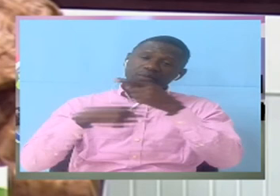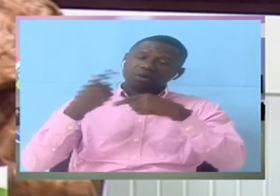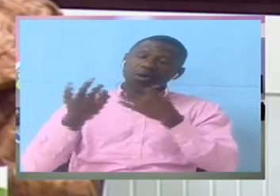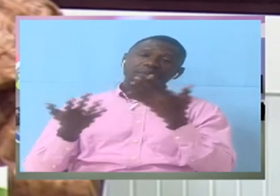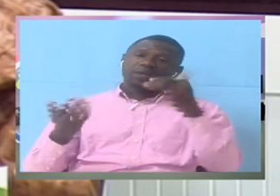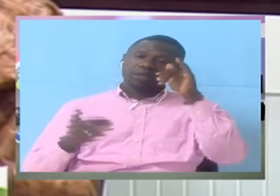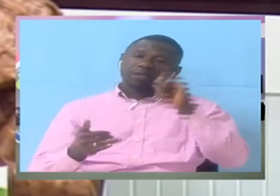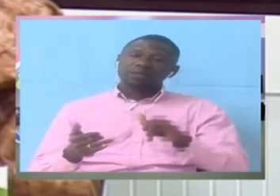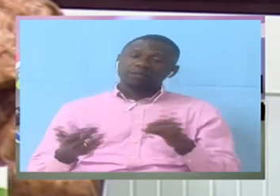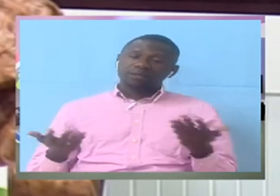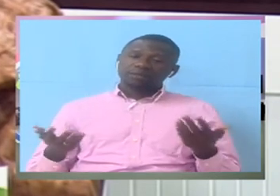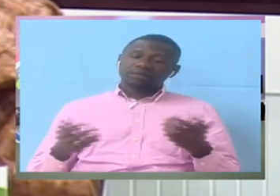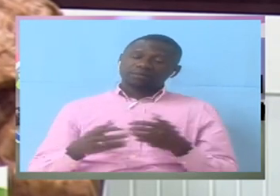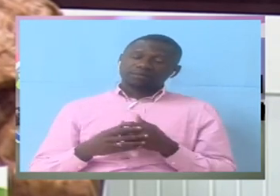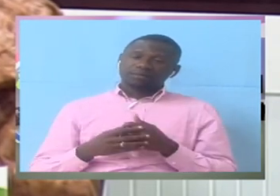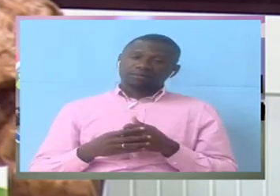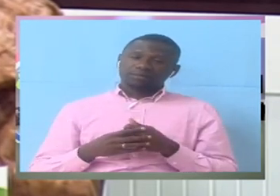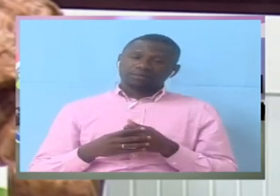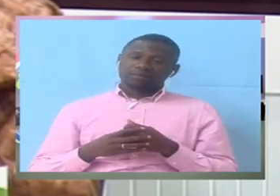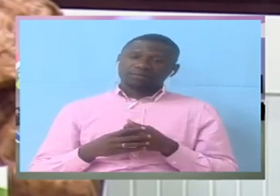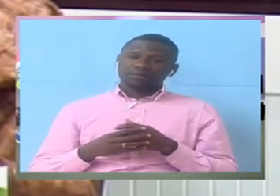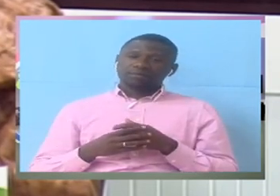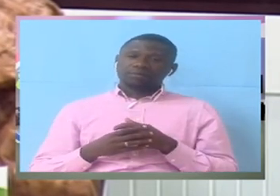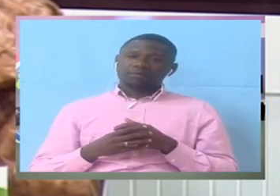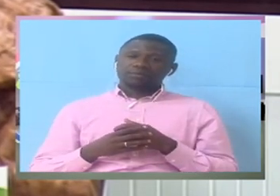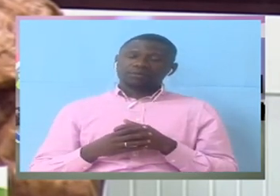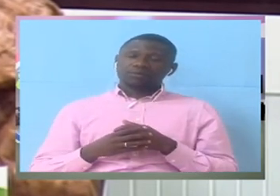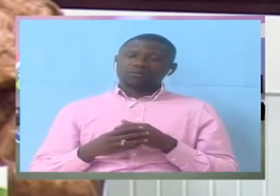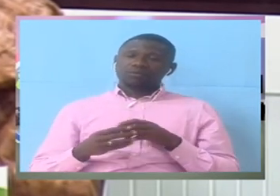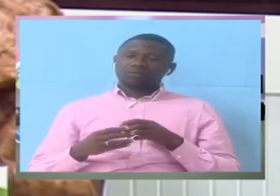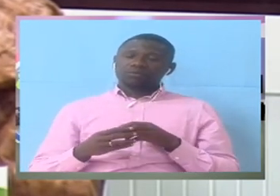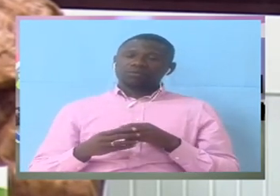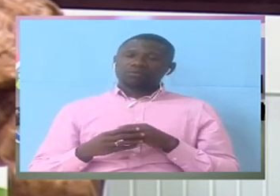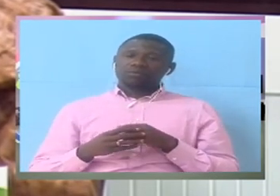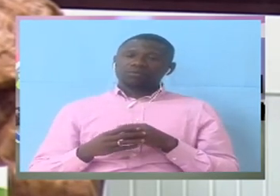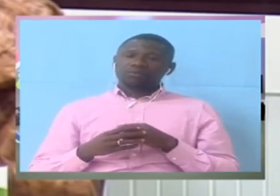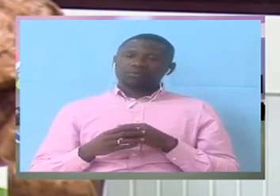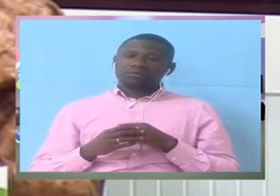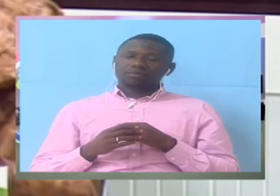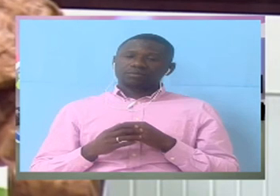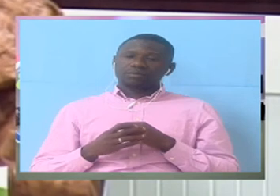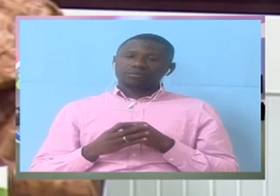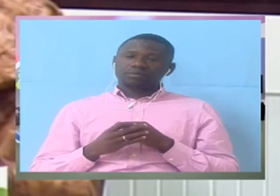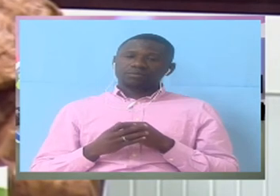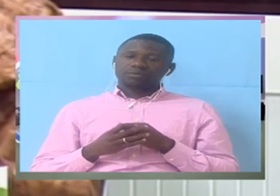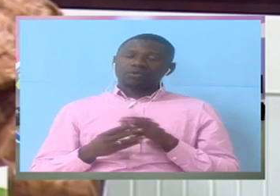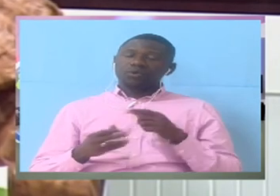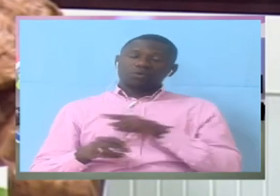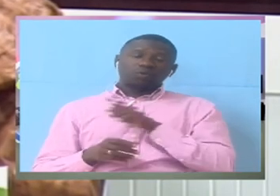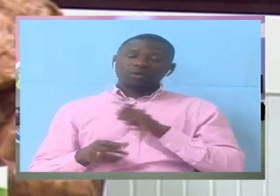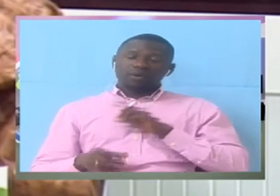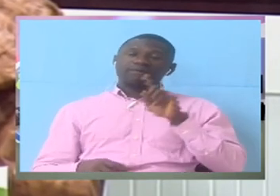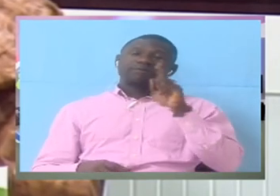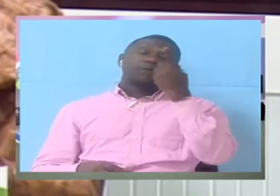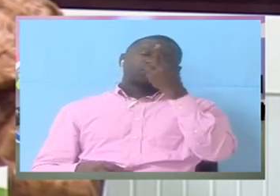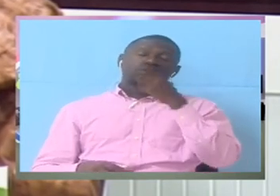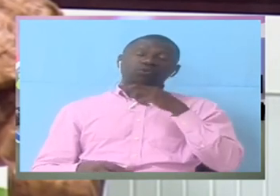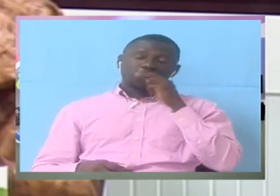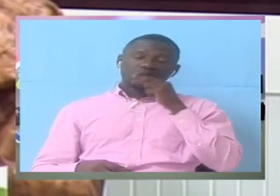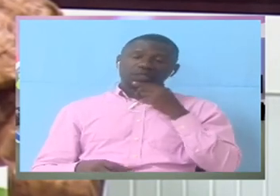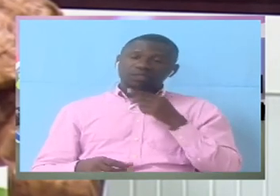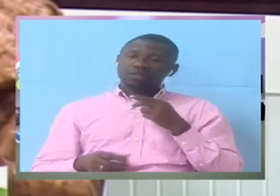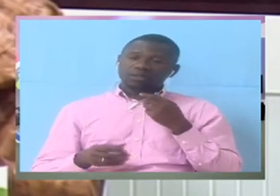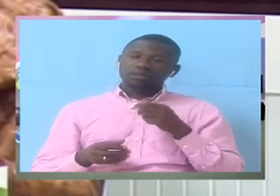pour ñaari le dolam follow dolam date sentence follow di ya jamela masakunda. We were the ones that were